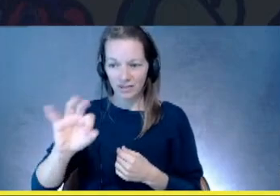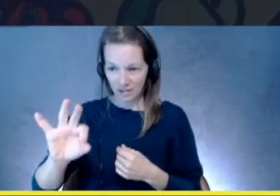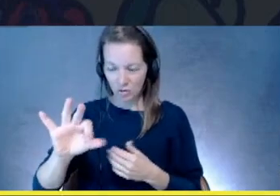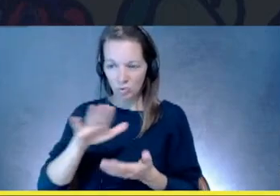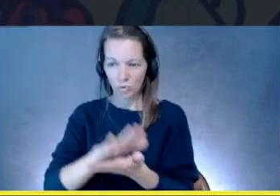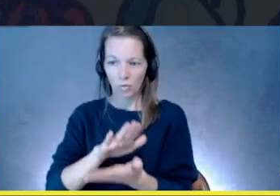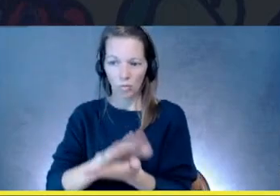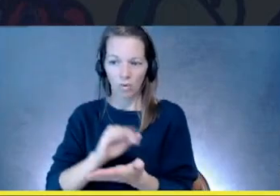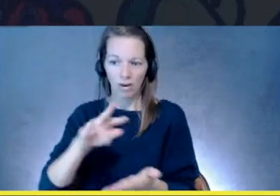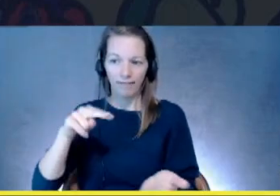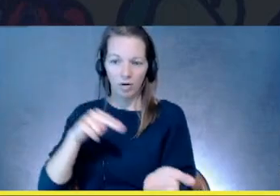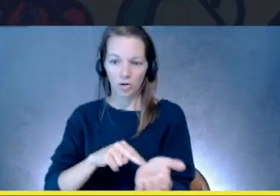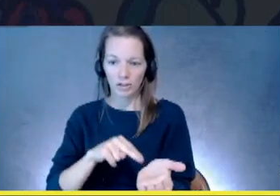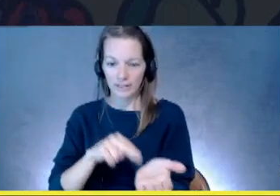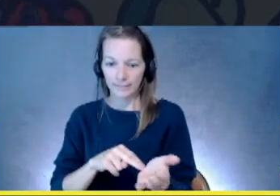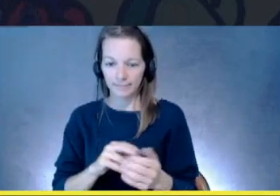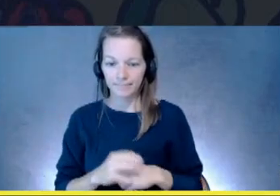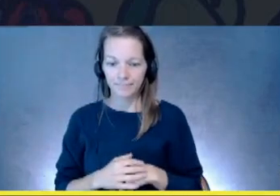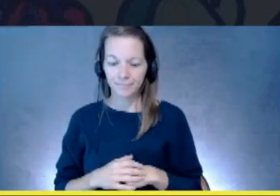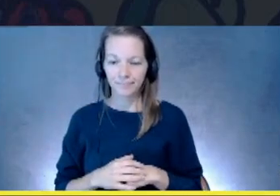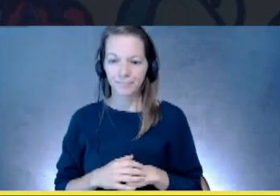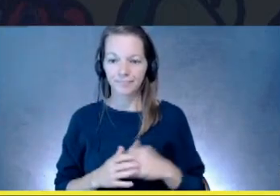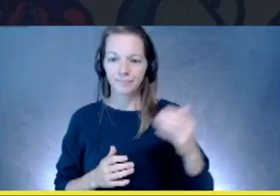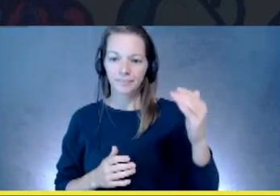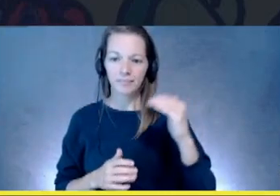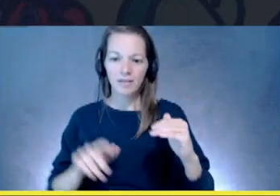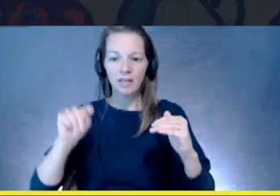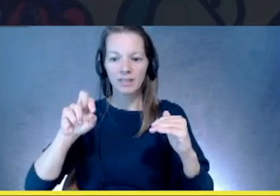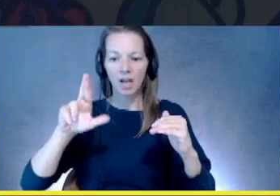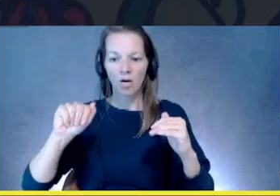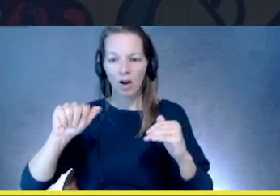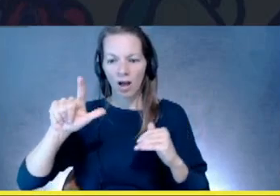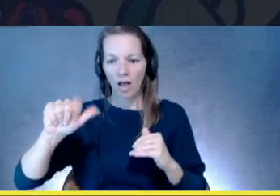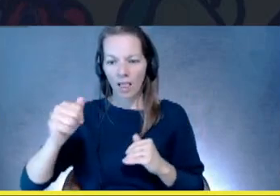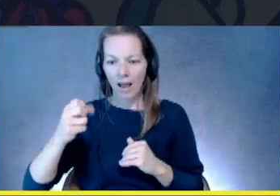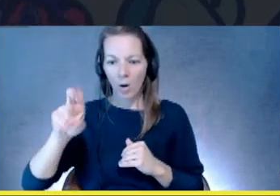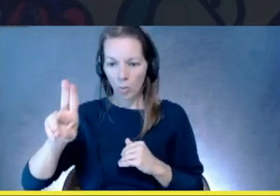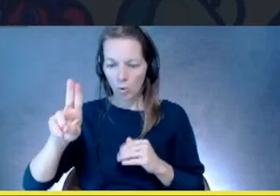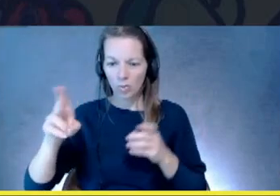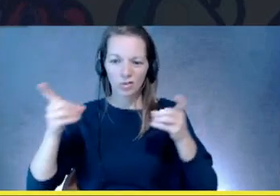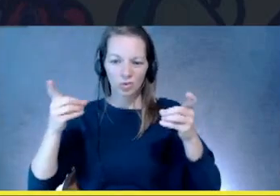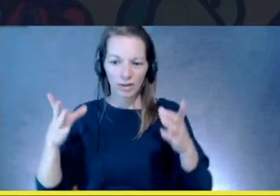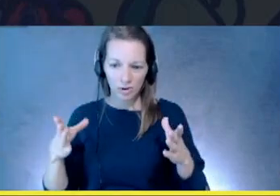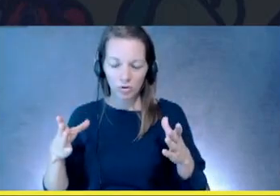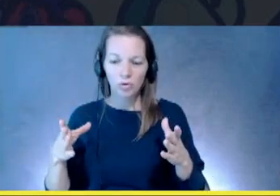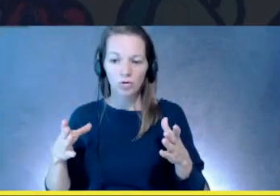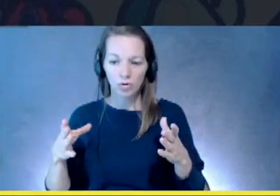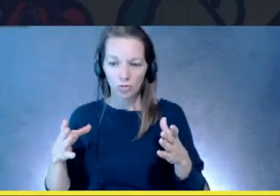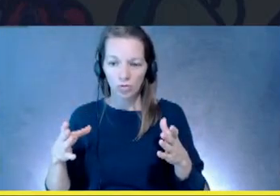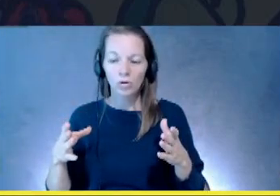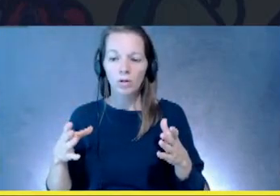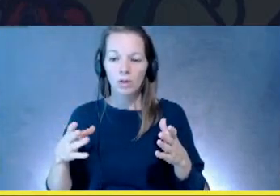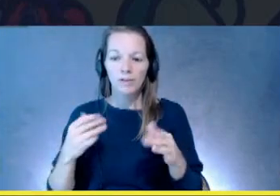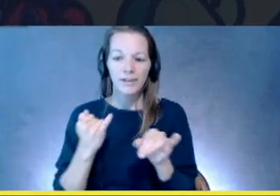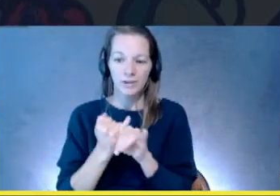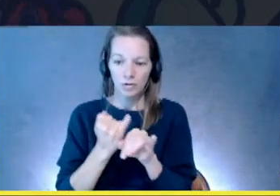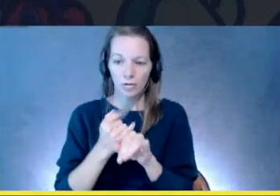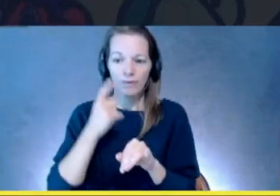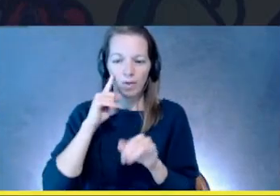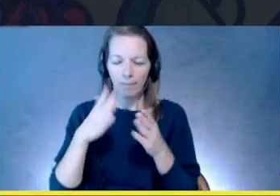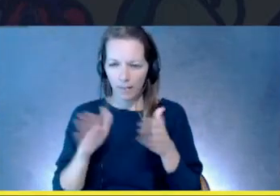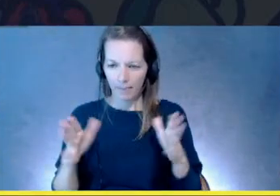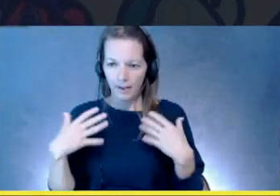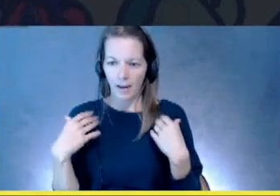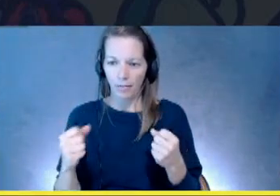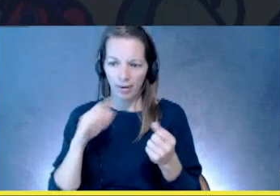of Nursing. Tara Lagu is the director of the Institute of Public Health and Medicine